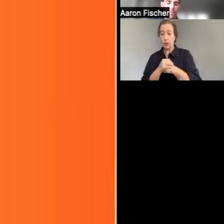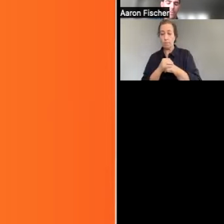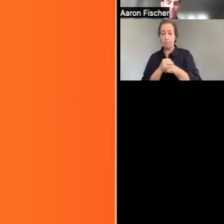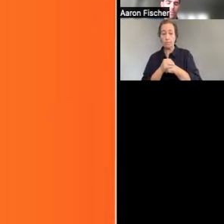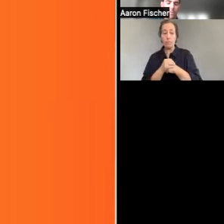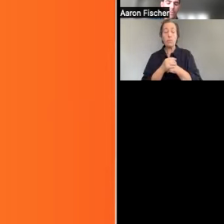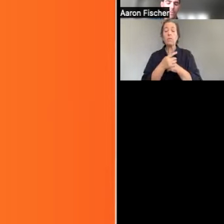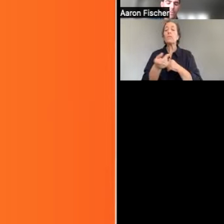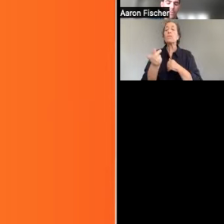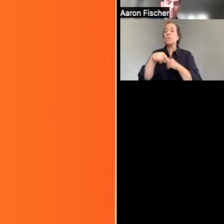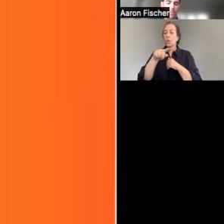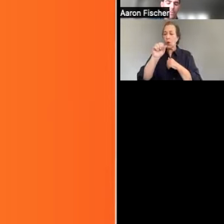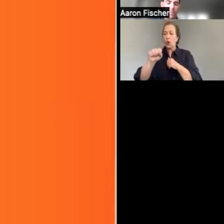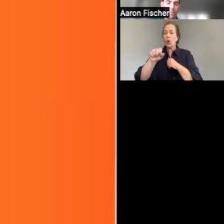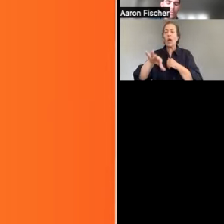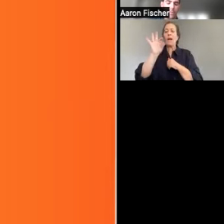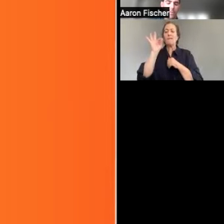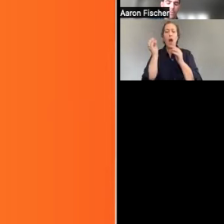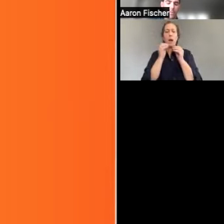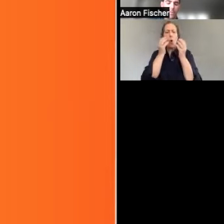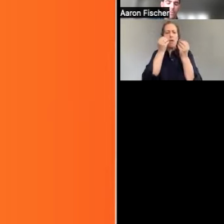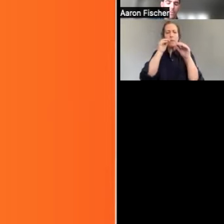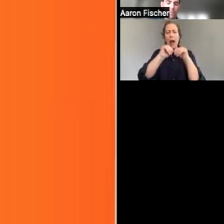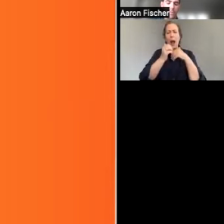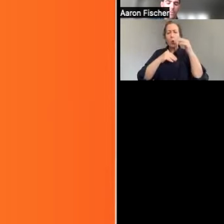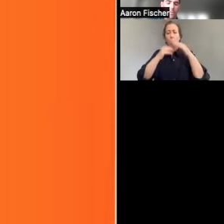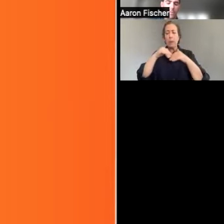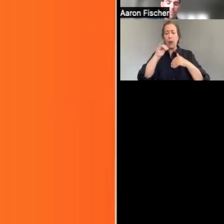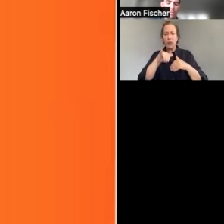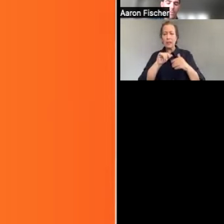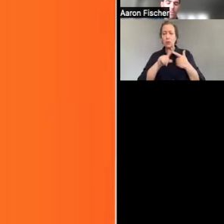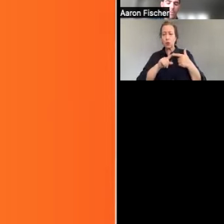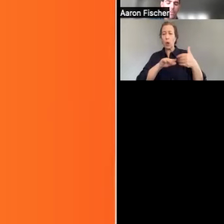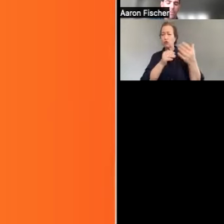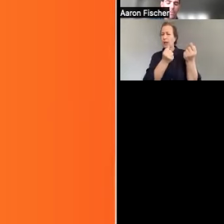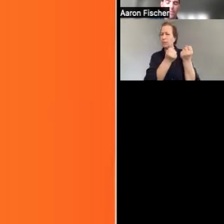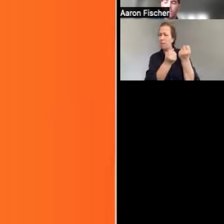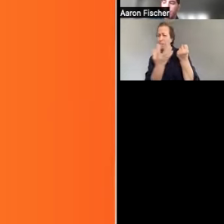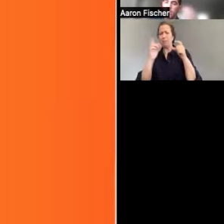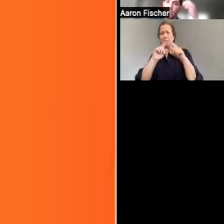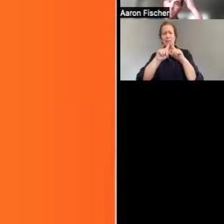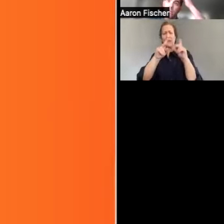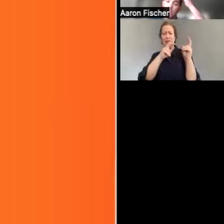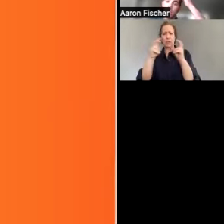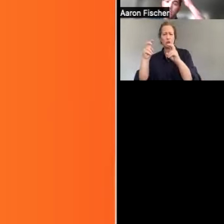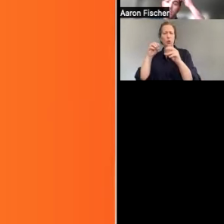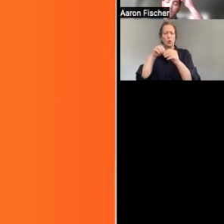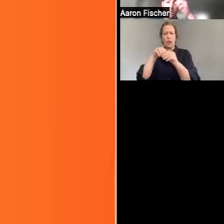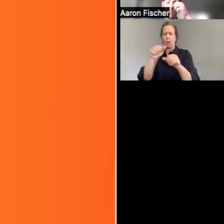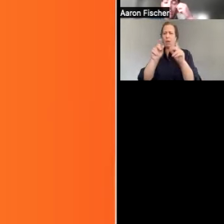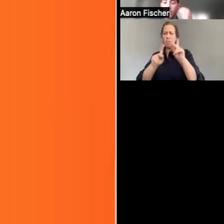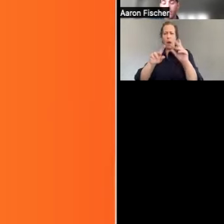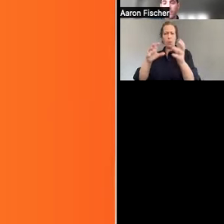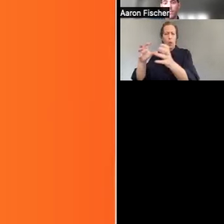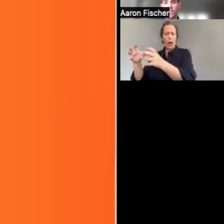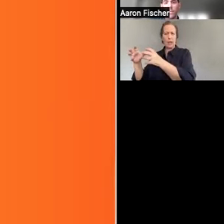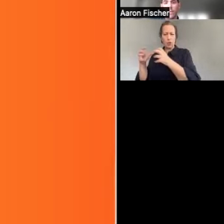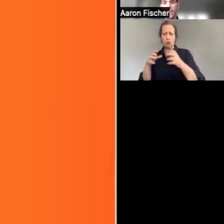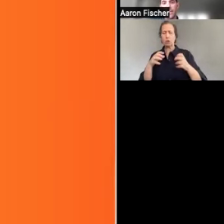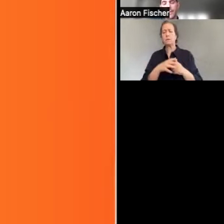how to build an MLP to address myriad issues that are faced by patient populations served by health centers in